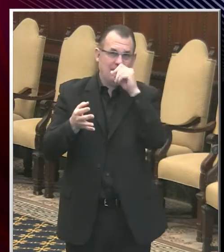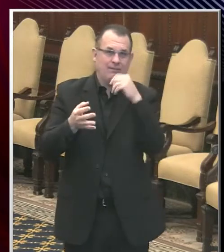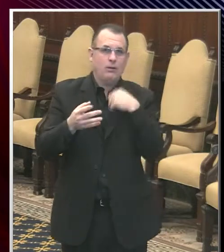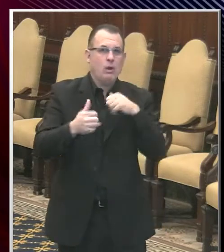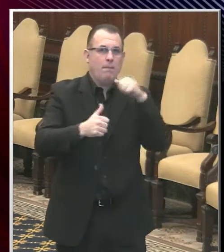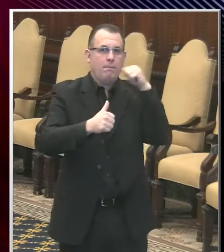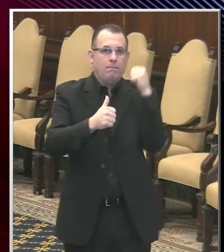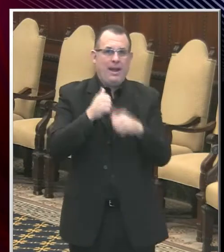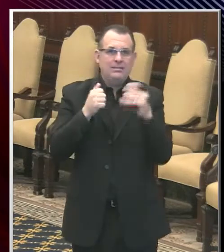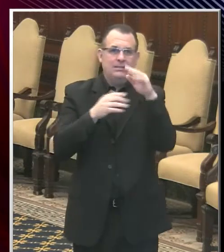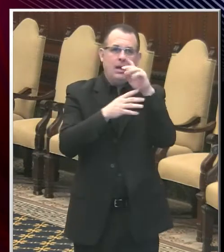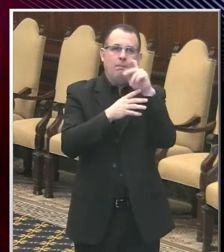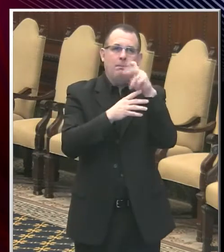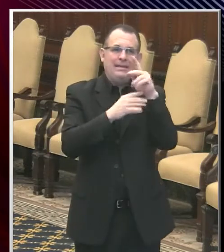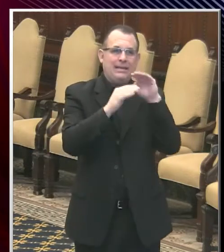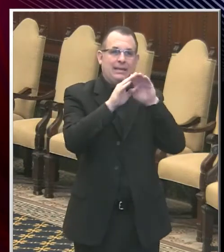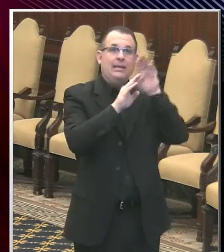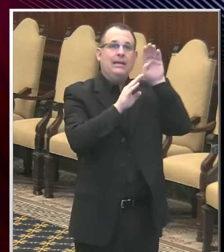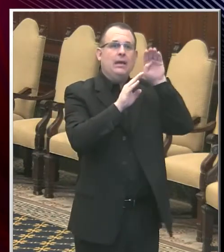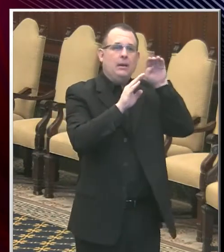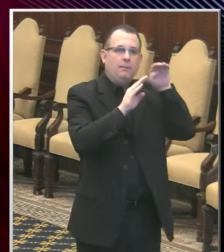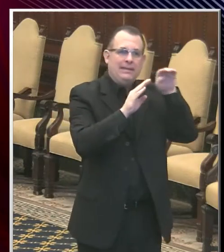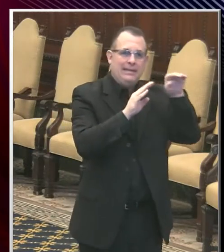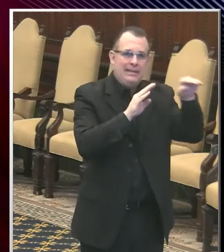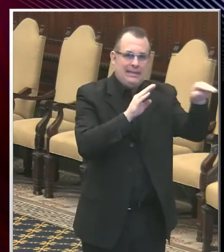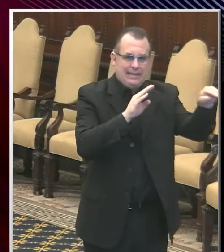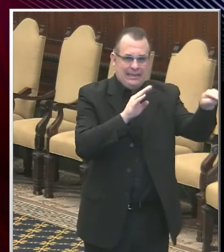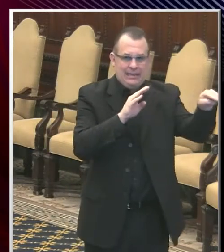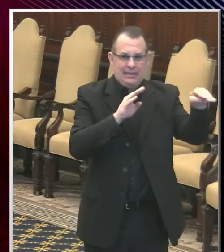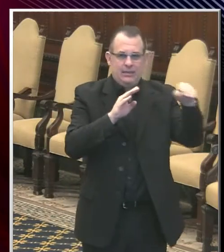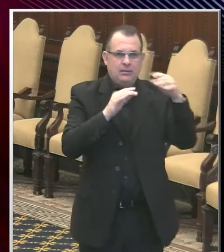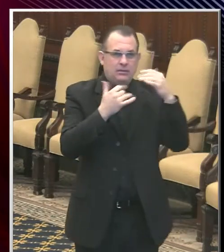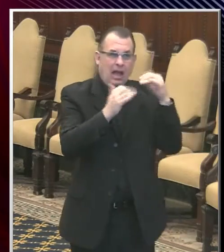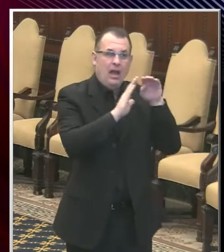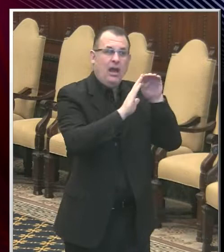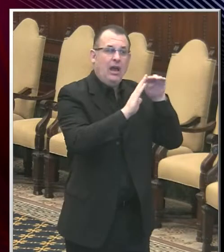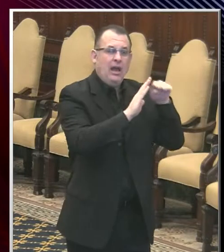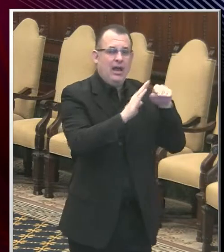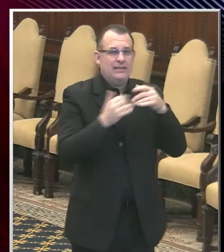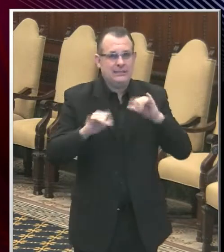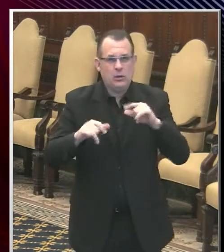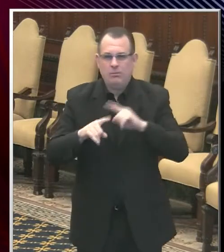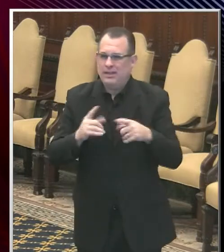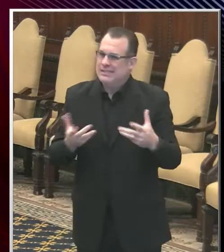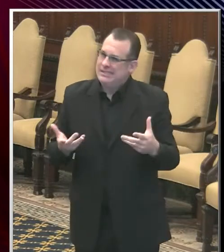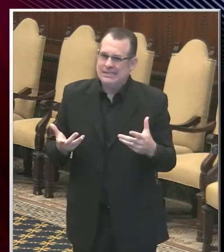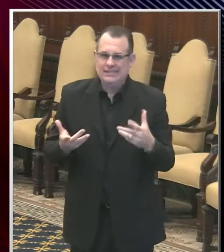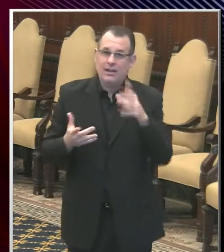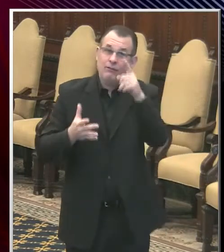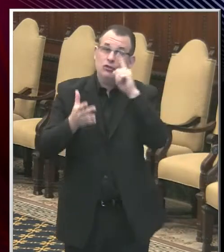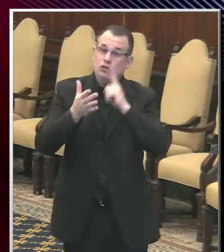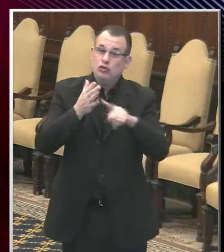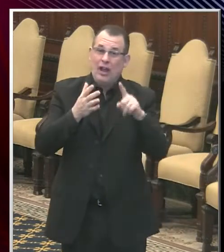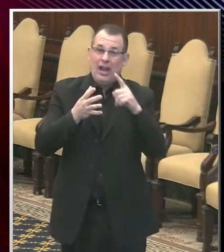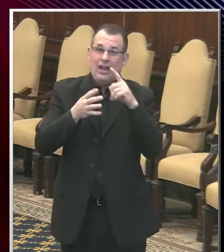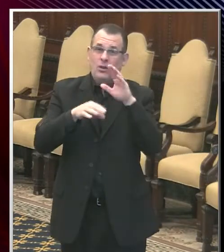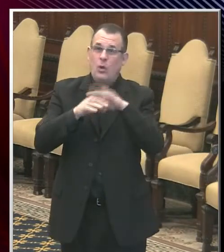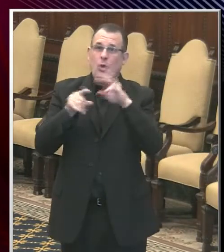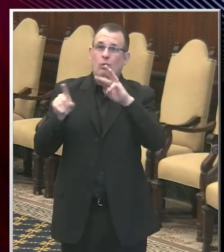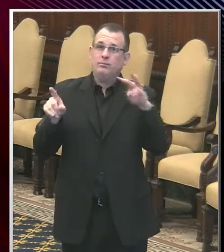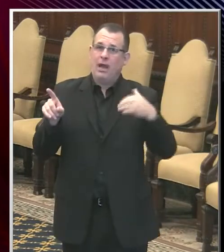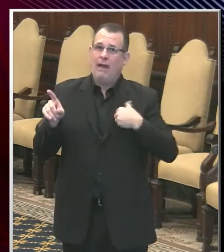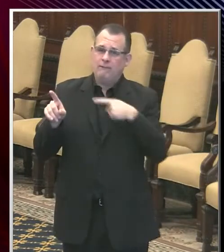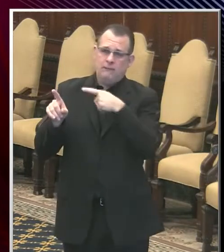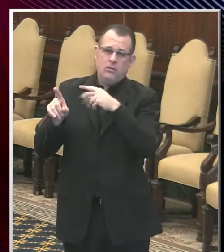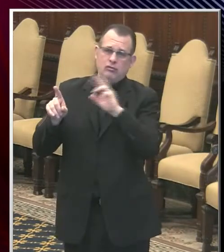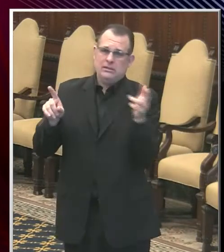decline is really very slow. If you want to get a better sense of this, again, see our website for trends in the overall epidemic. We're continuing to see